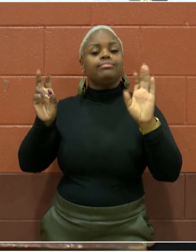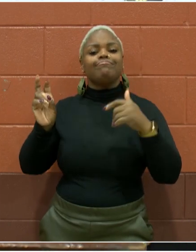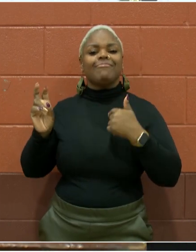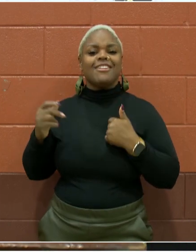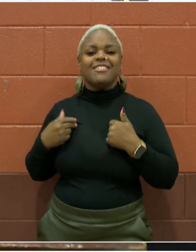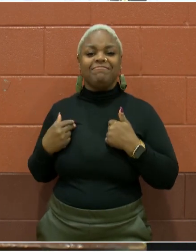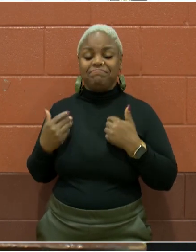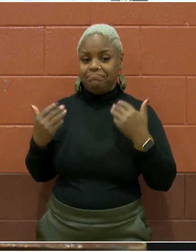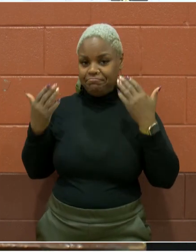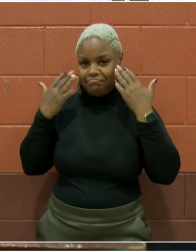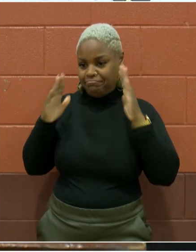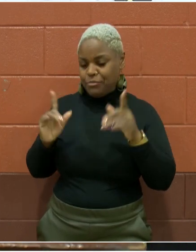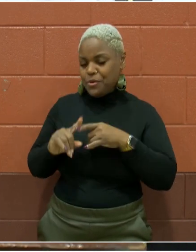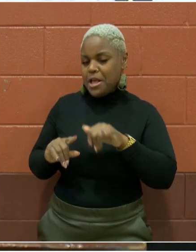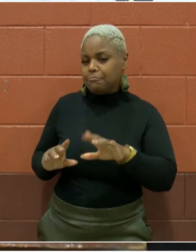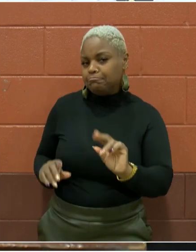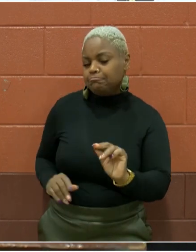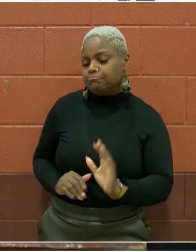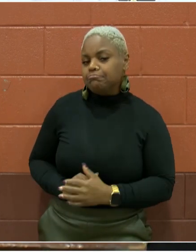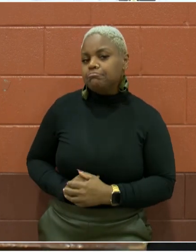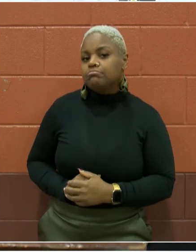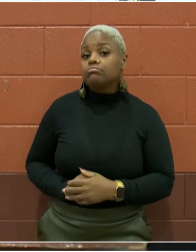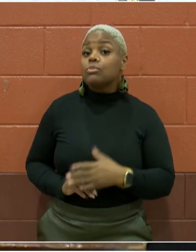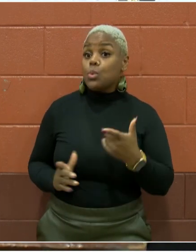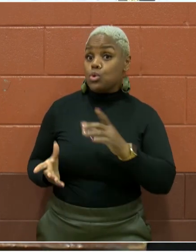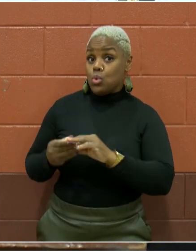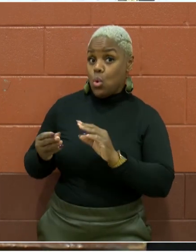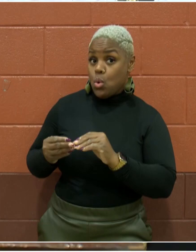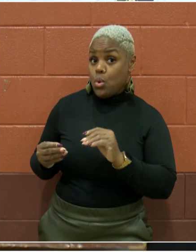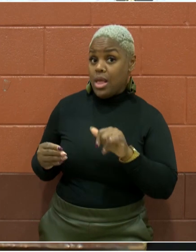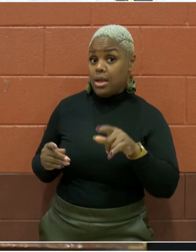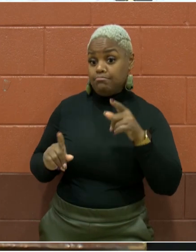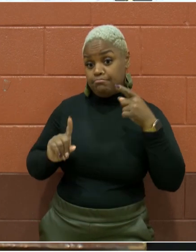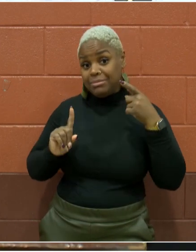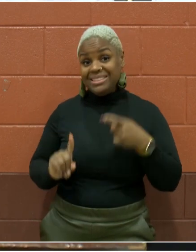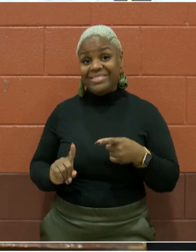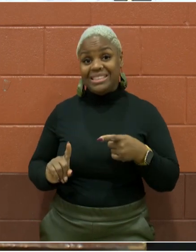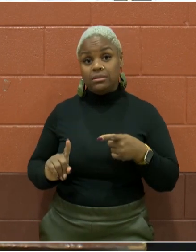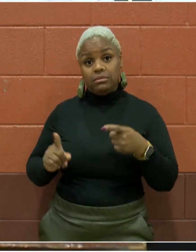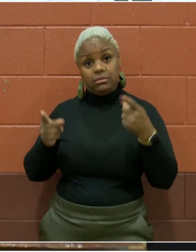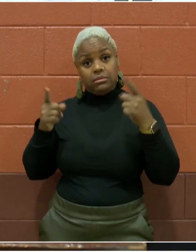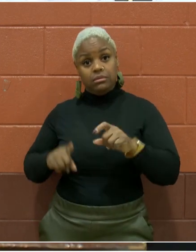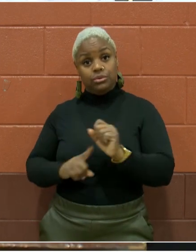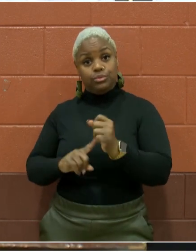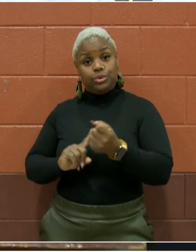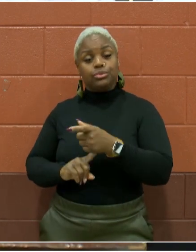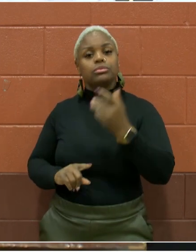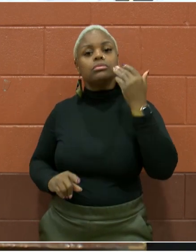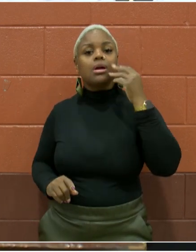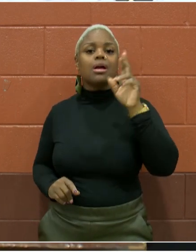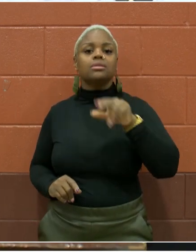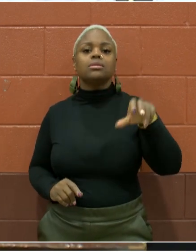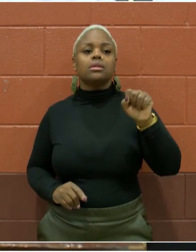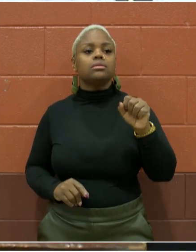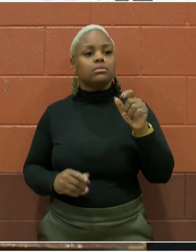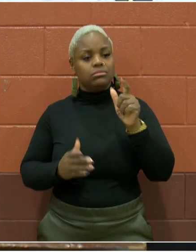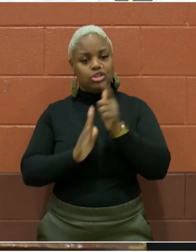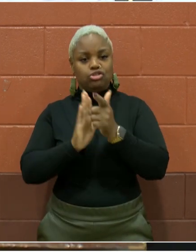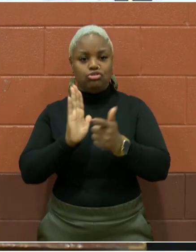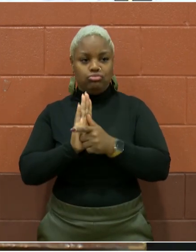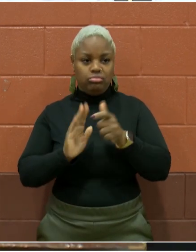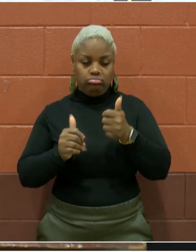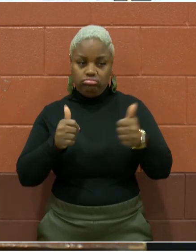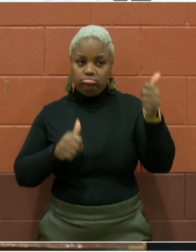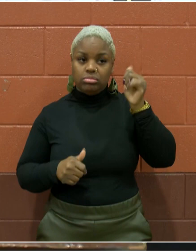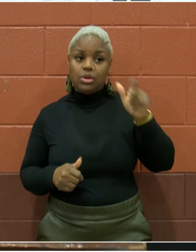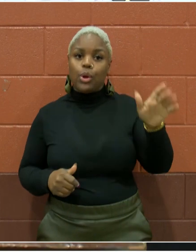know, Mark, whenever we have these types of situations, the U.S. Attorney determines whether or not it's a hate crime or a bias